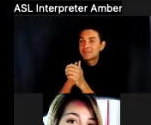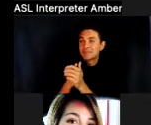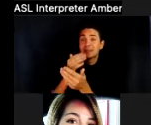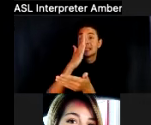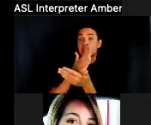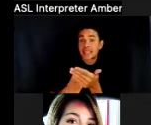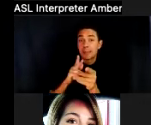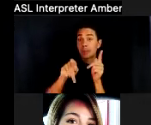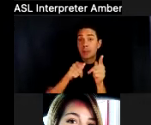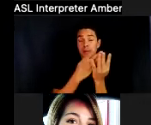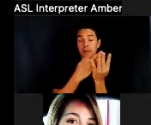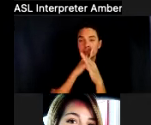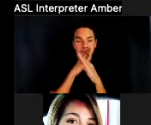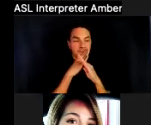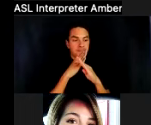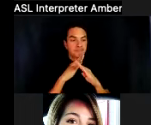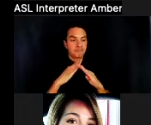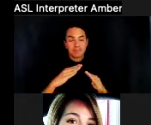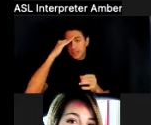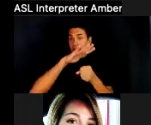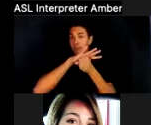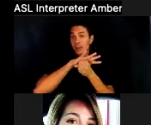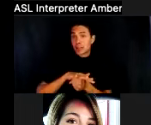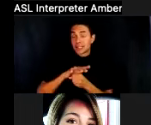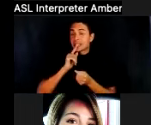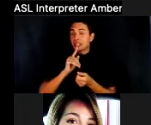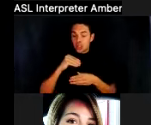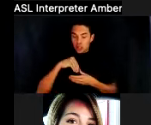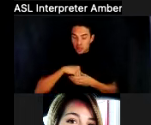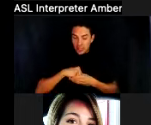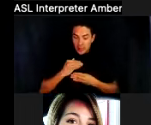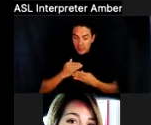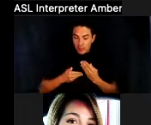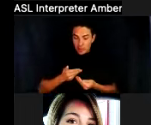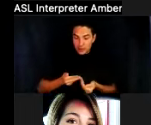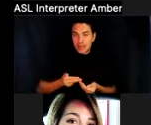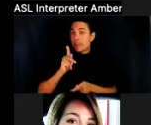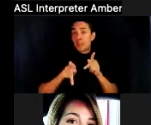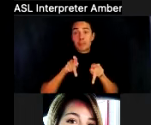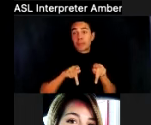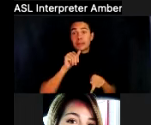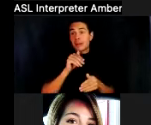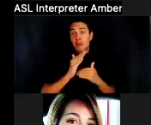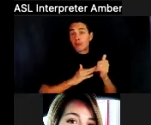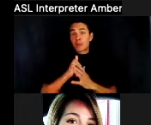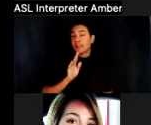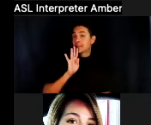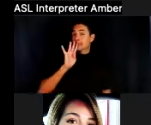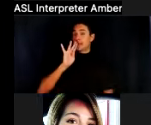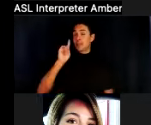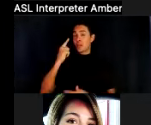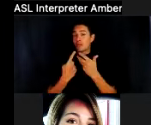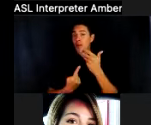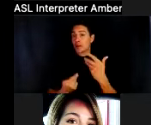silent. And because oppression is part of an internalized process, right? Where folks might not feel comfortable speaking up for a variety of